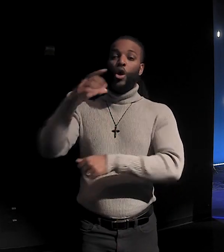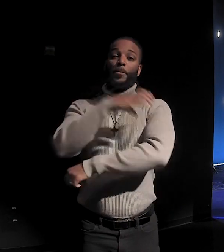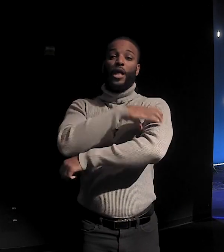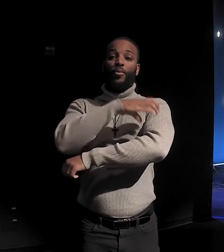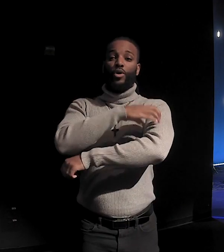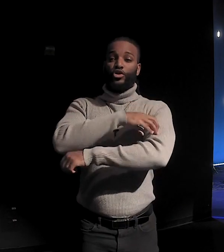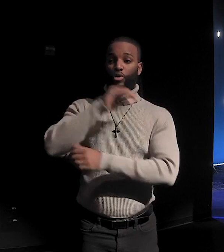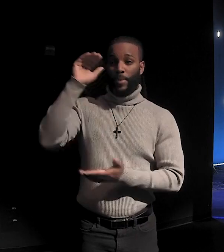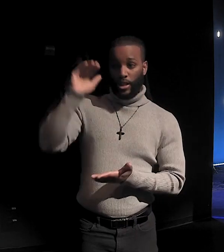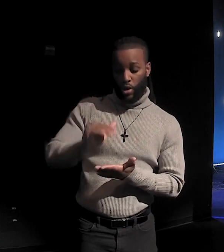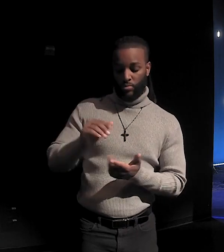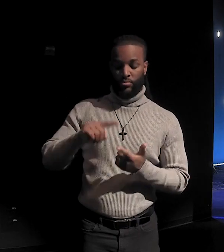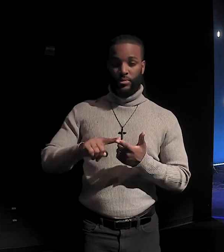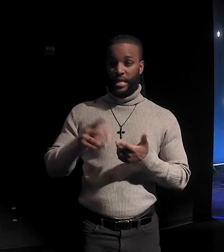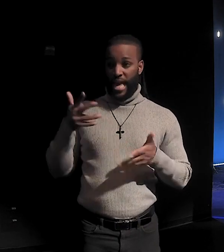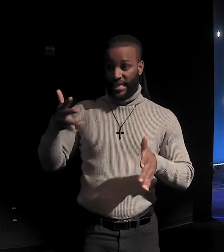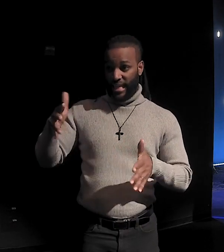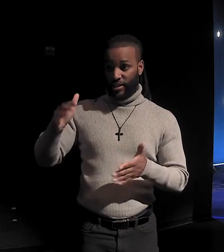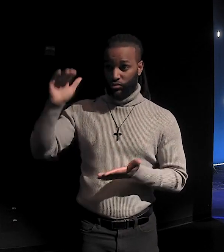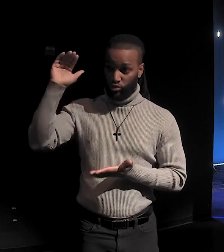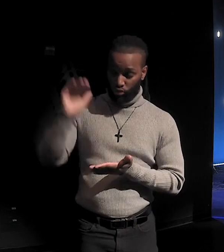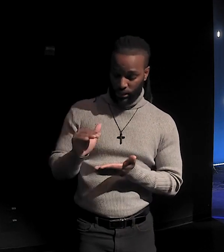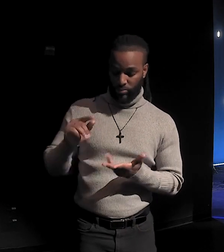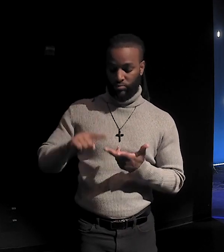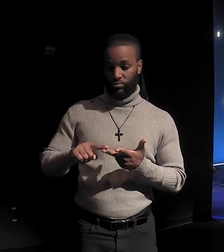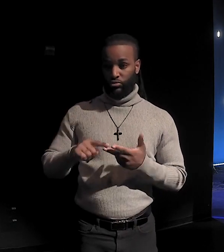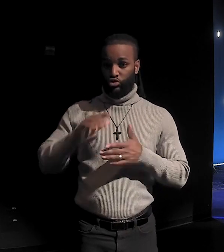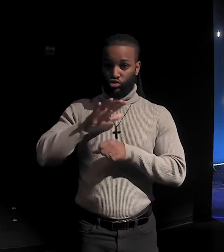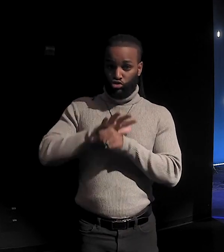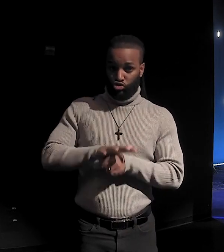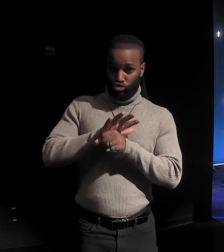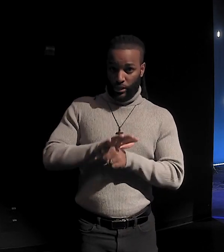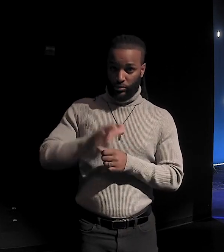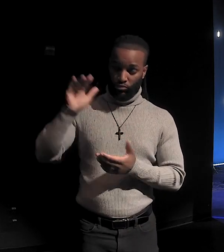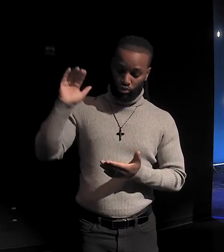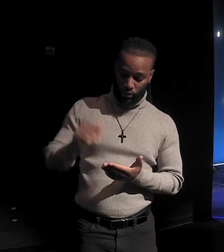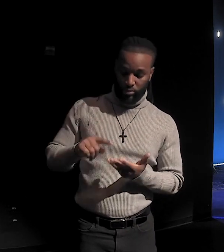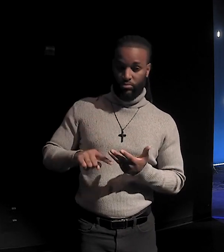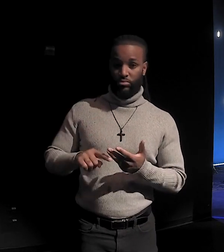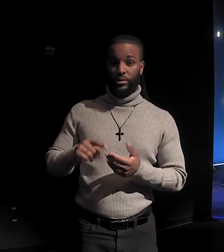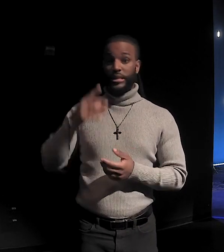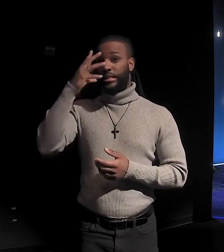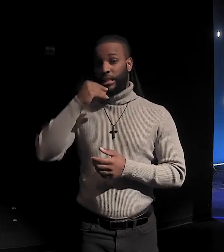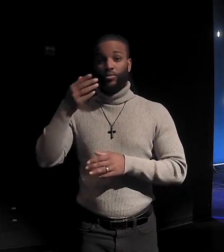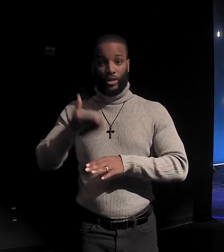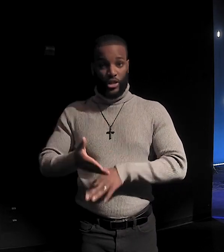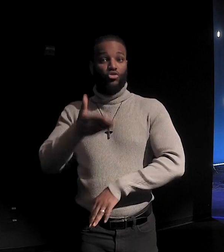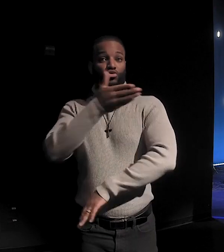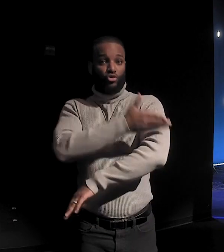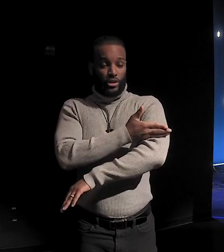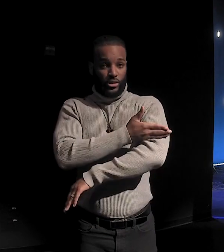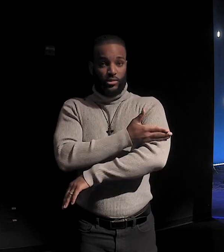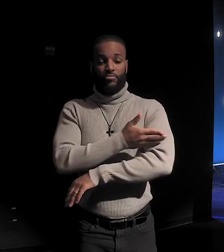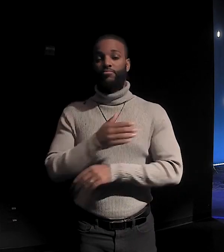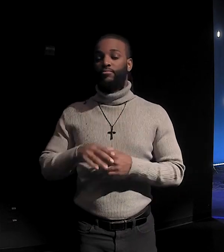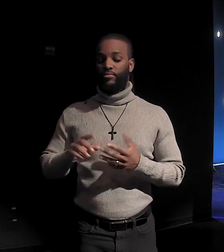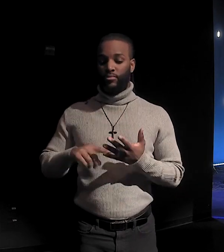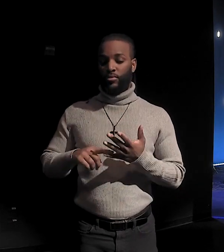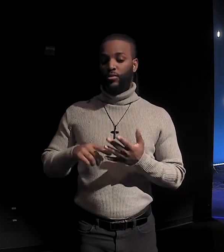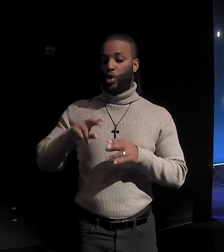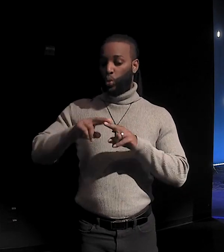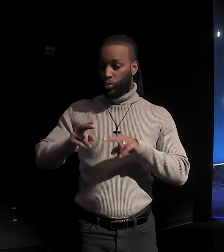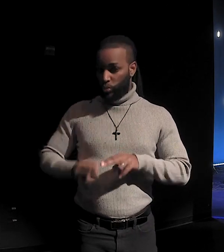pressure, decrease anxiety, decrease stress, improve sleep, speed up metabolism, which will cause you to lose weight. It'll